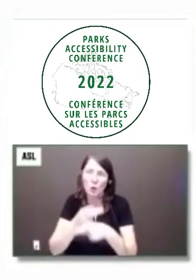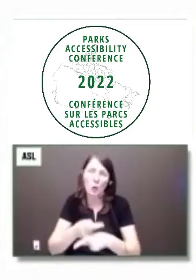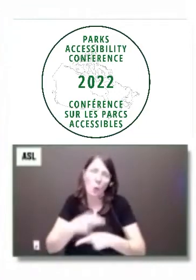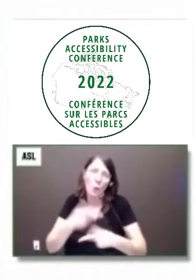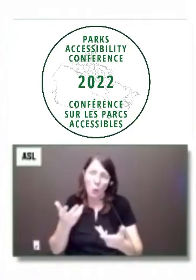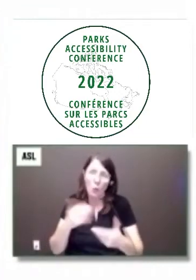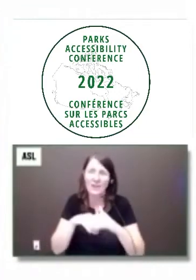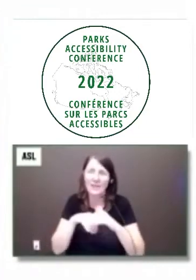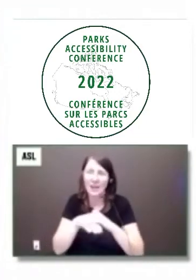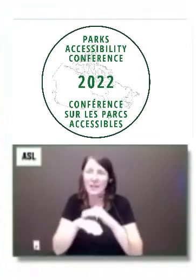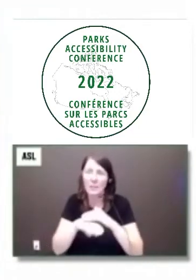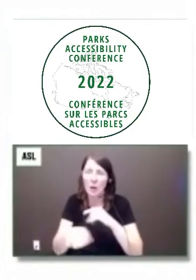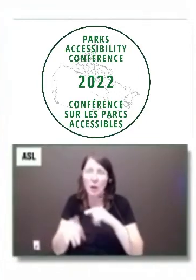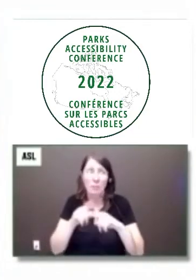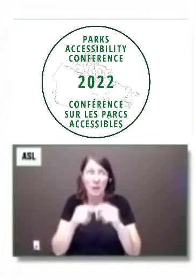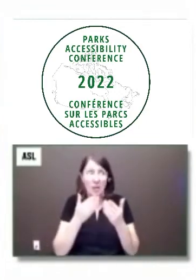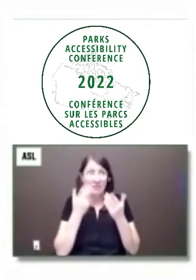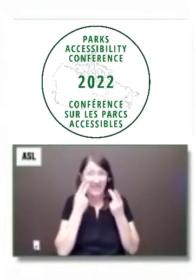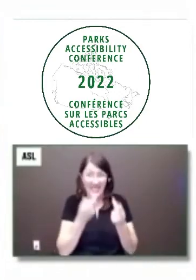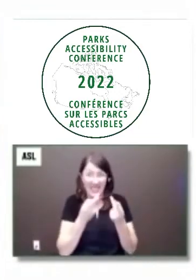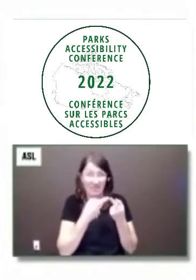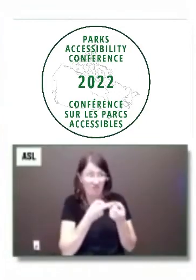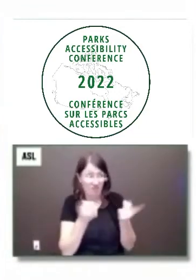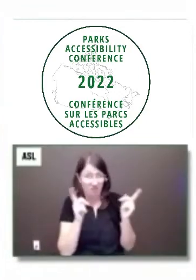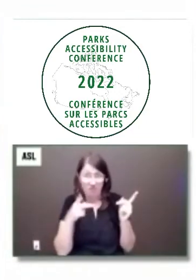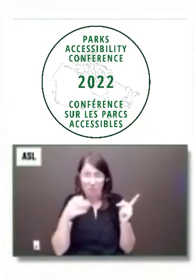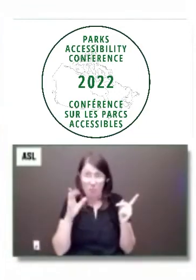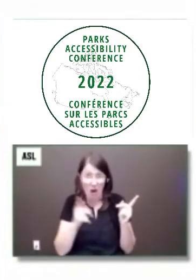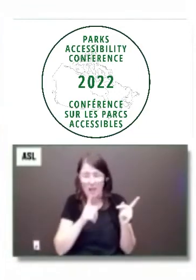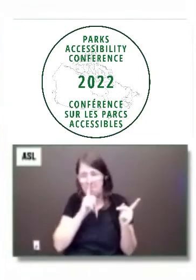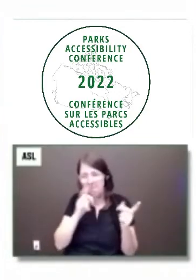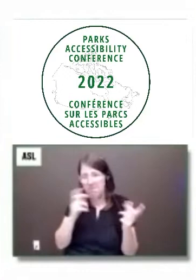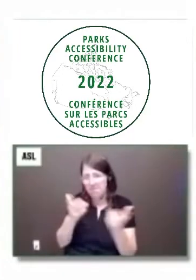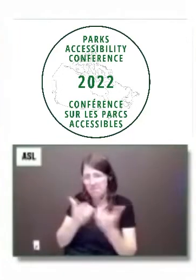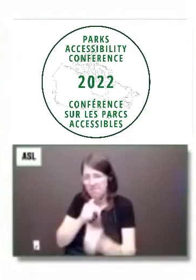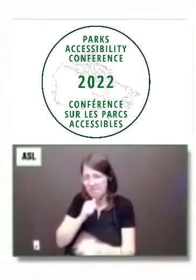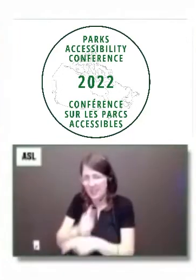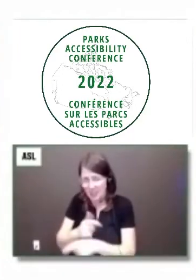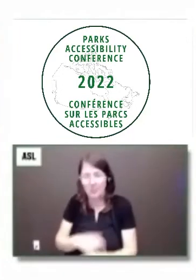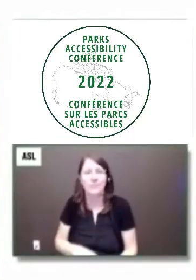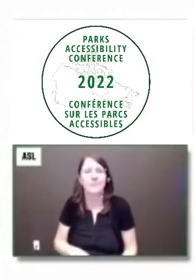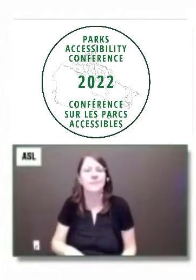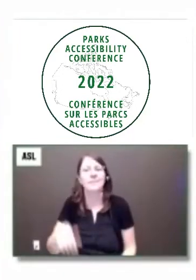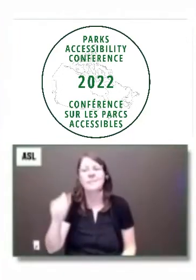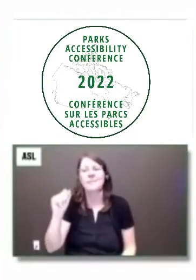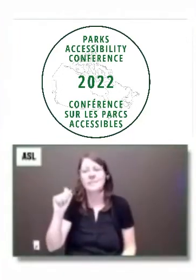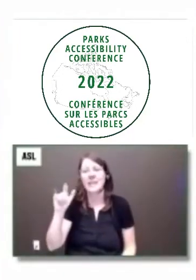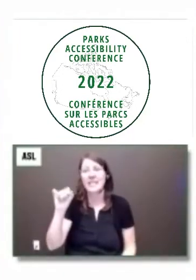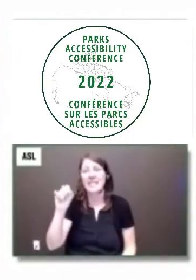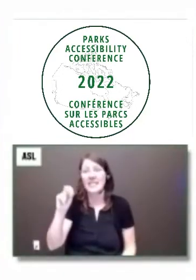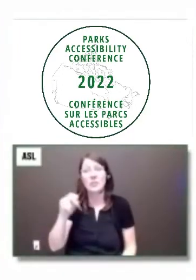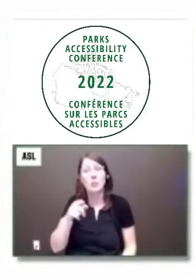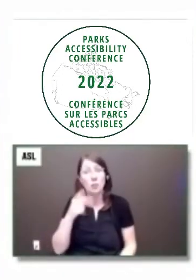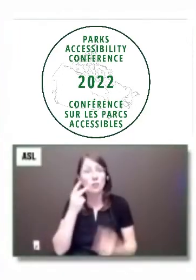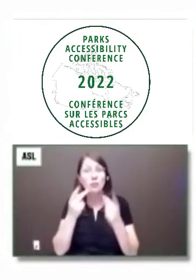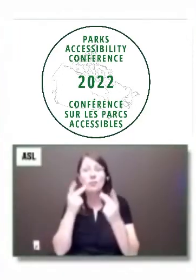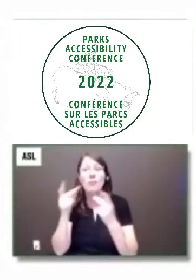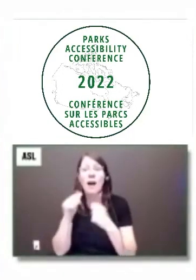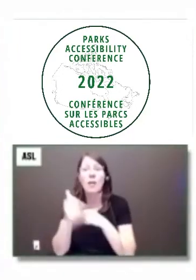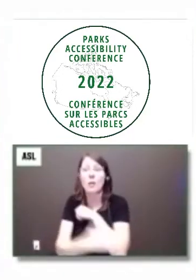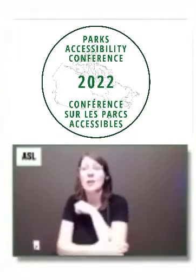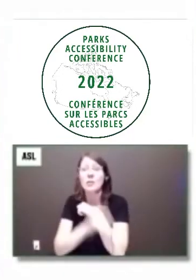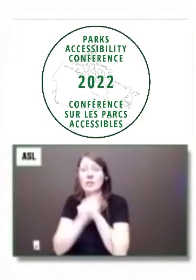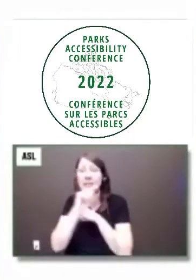fantastic examples in other countries, so hopefully, you know, we can be taking those and really applying them